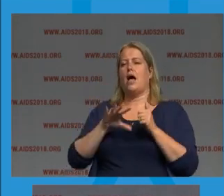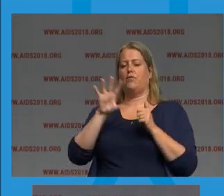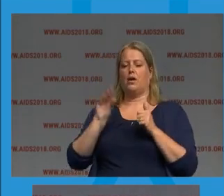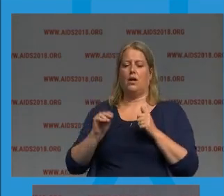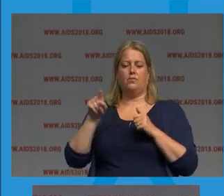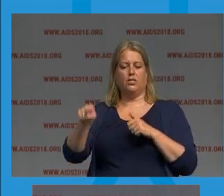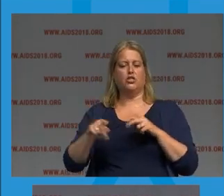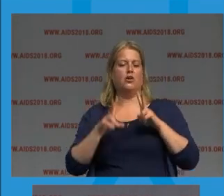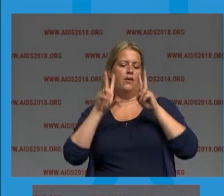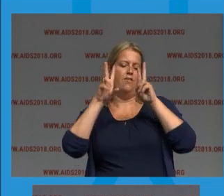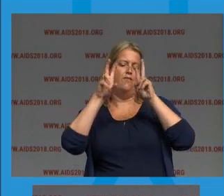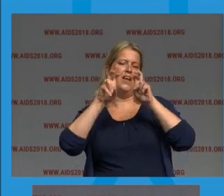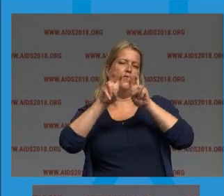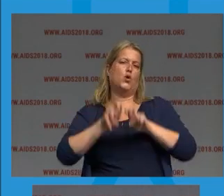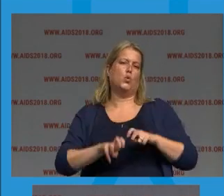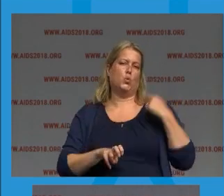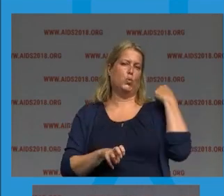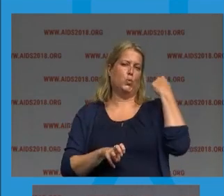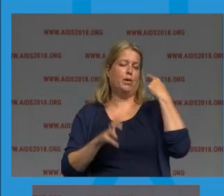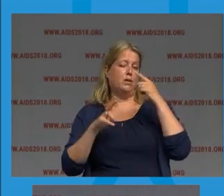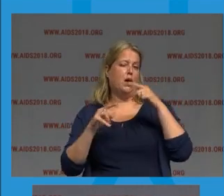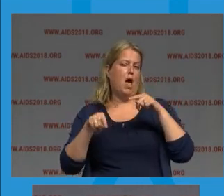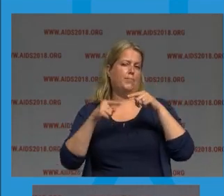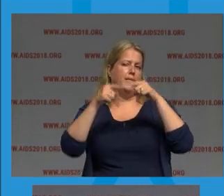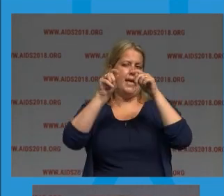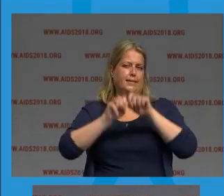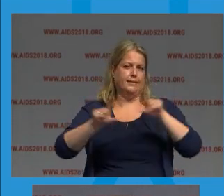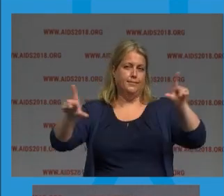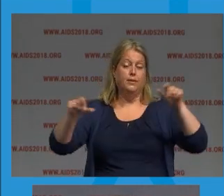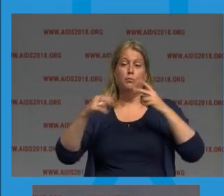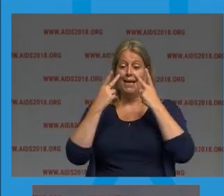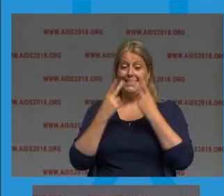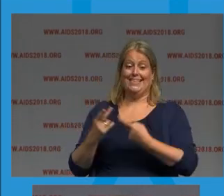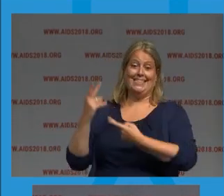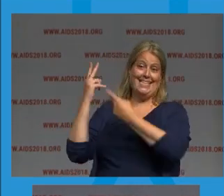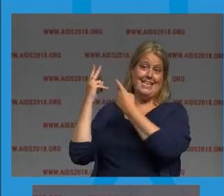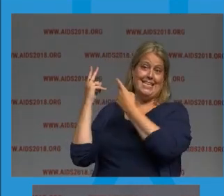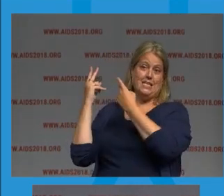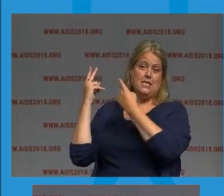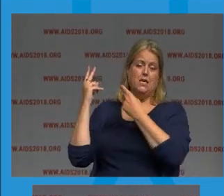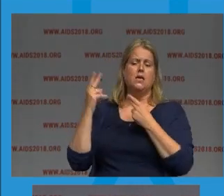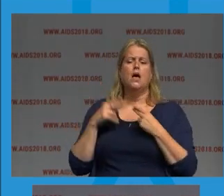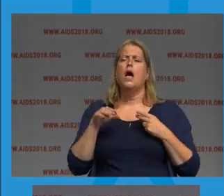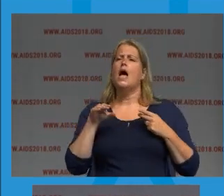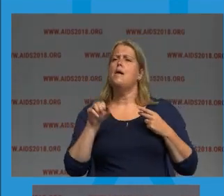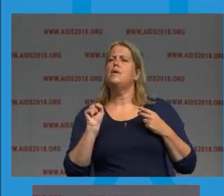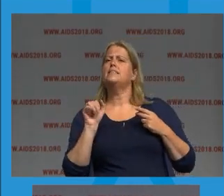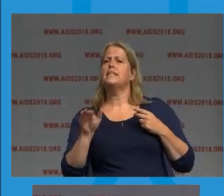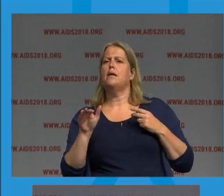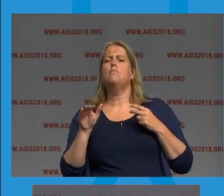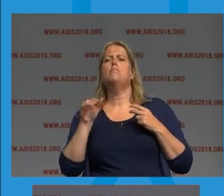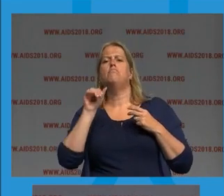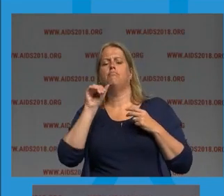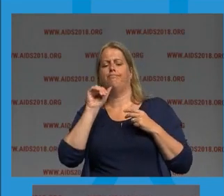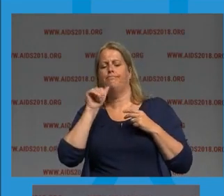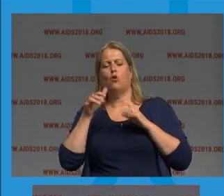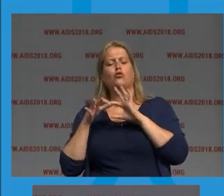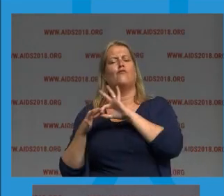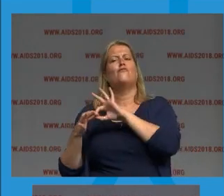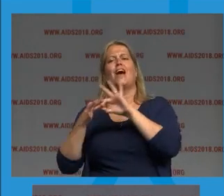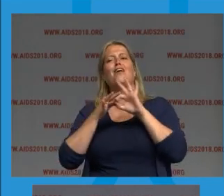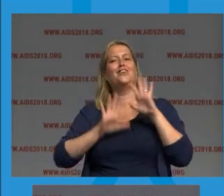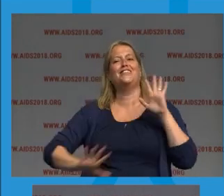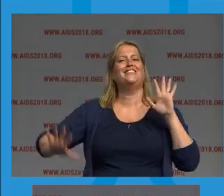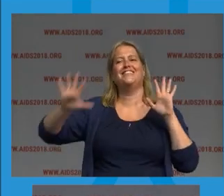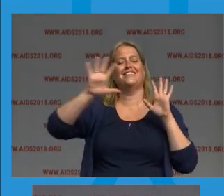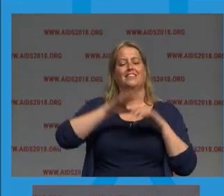et al. It was updated from their review. And you see that that it is considered that MSM are not relevant across the continent.